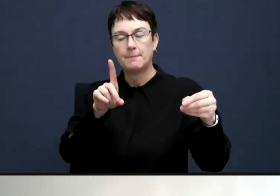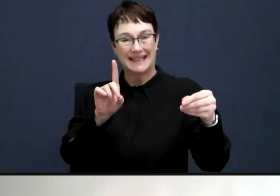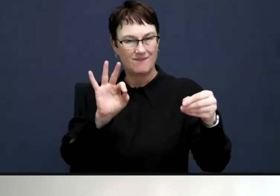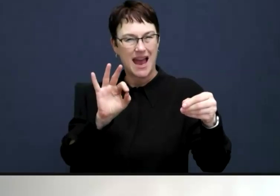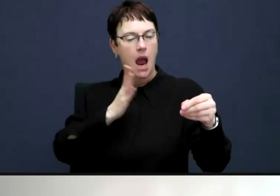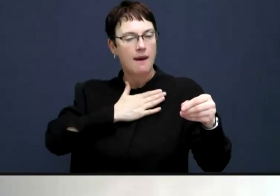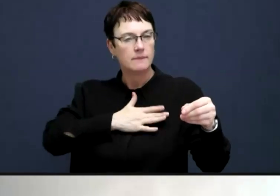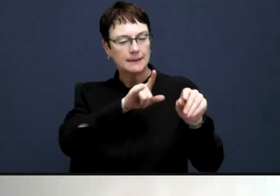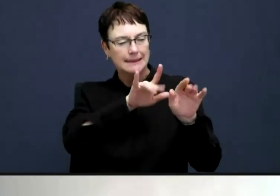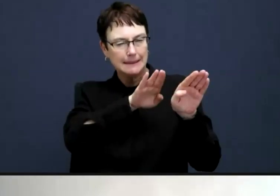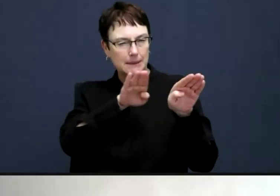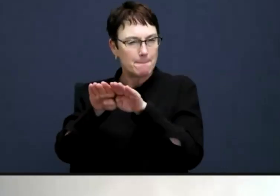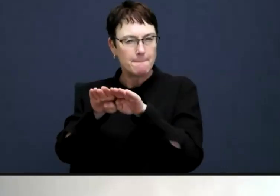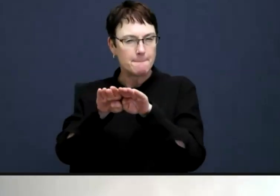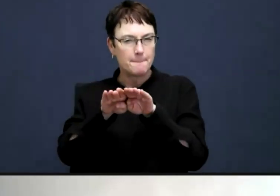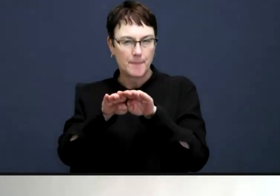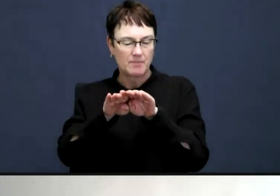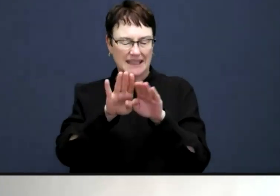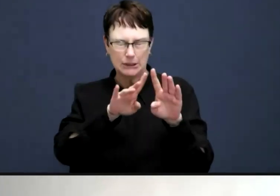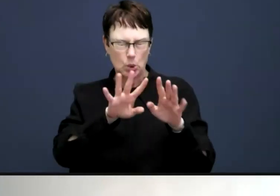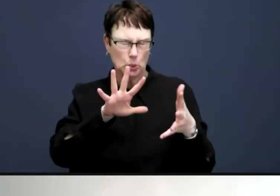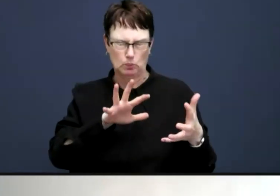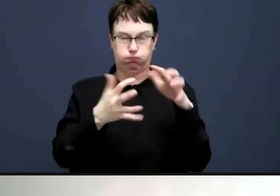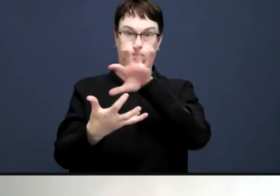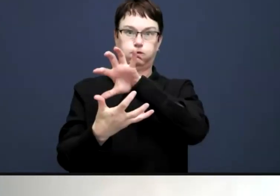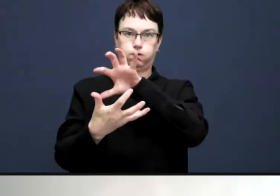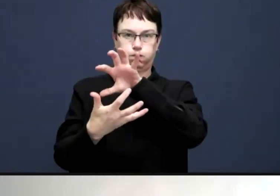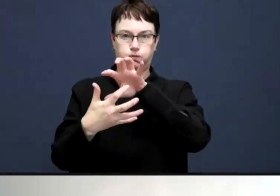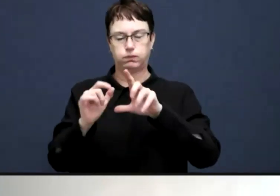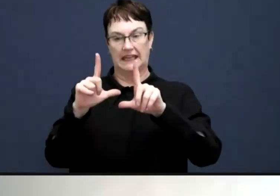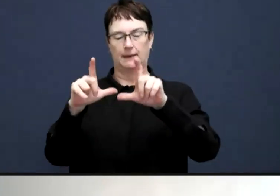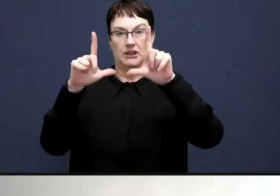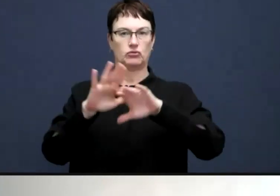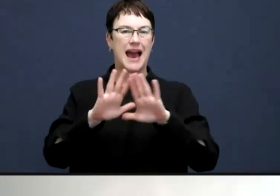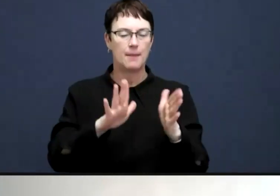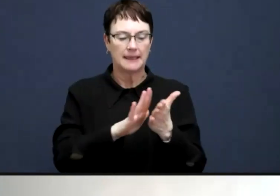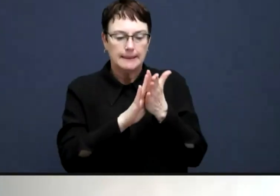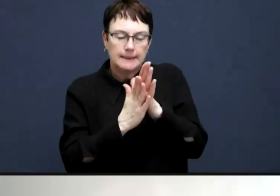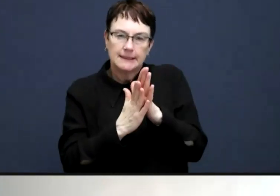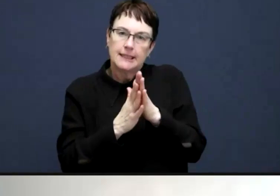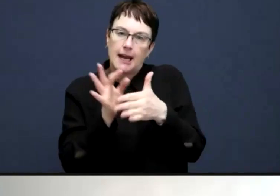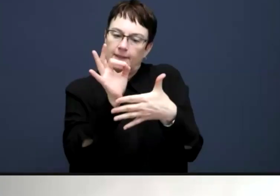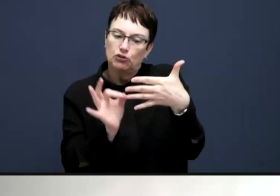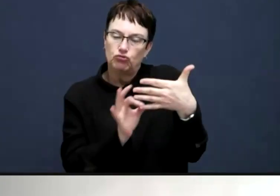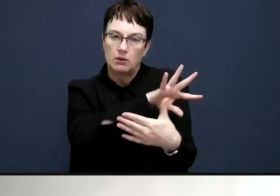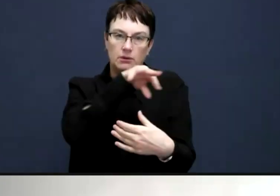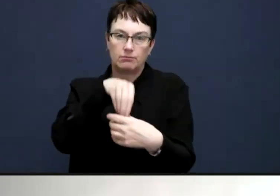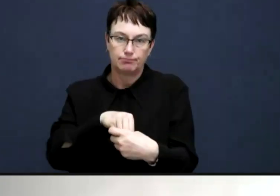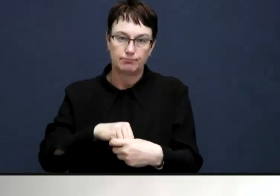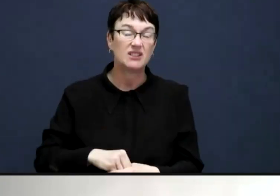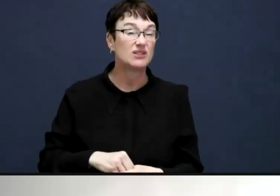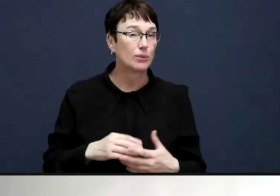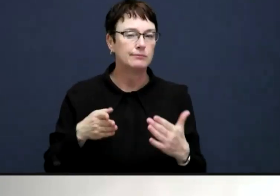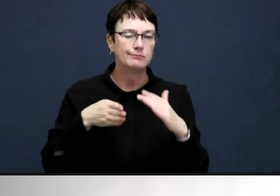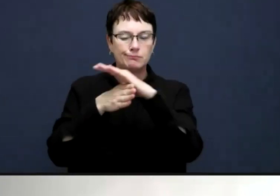And we've been working really hard because of the European Accessibility Act on both PDF and